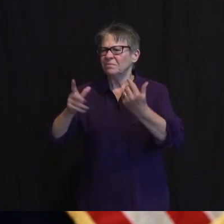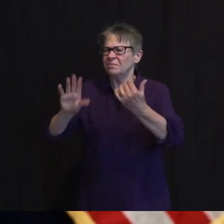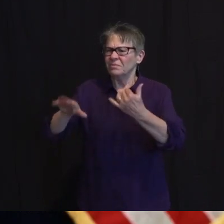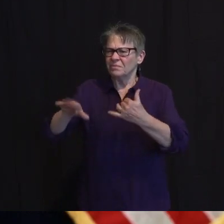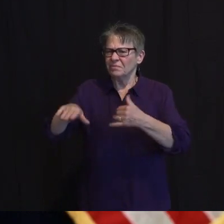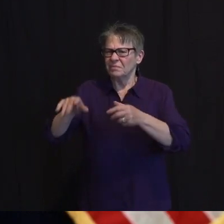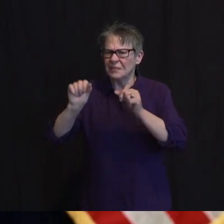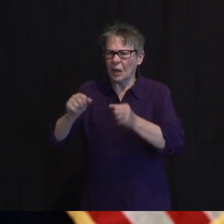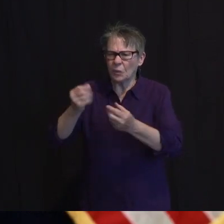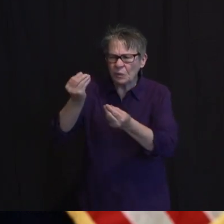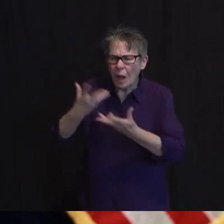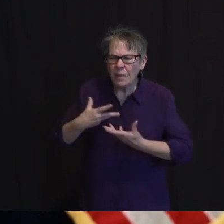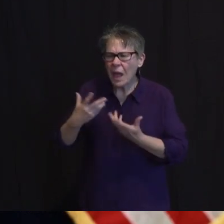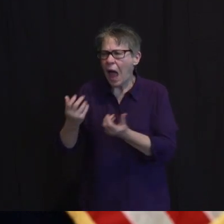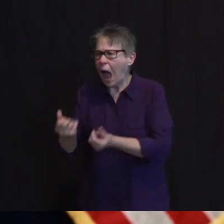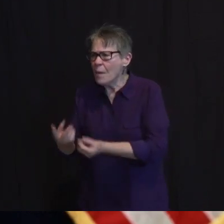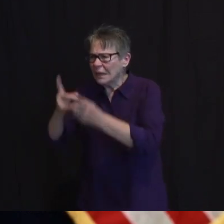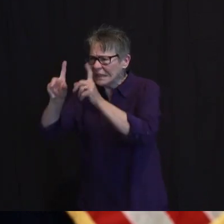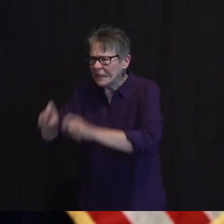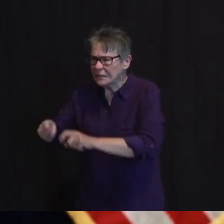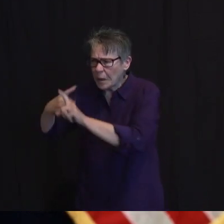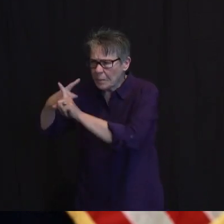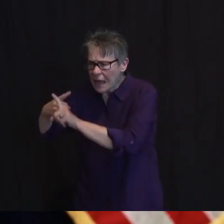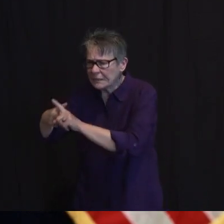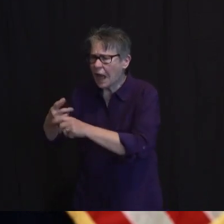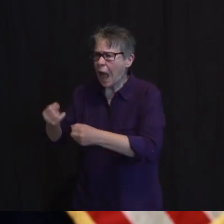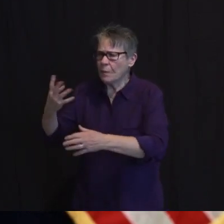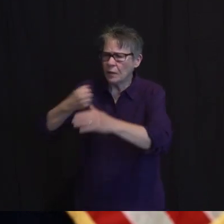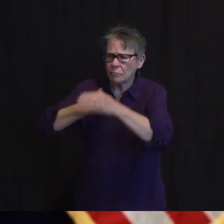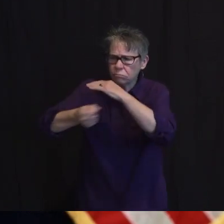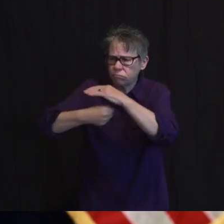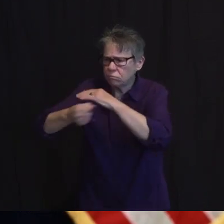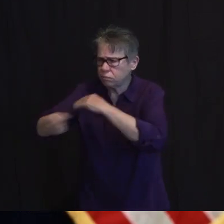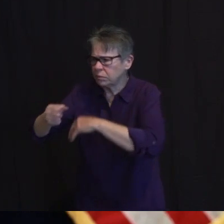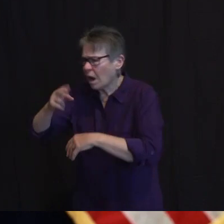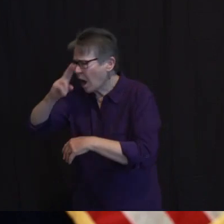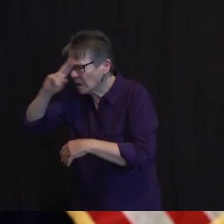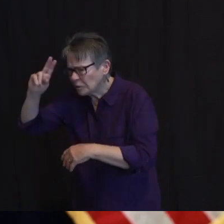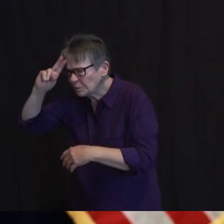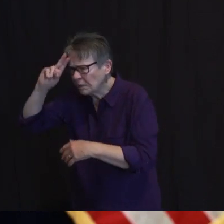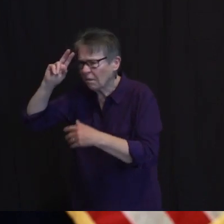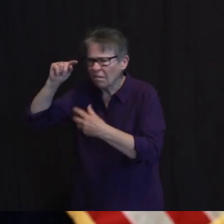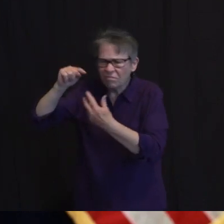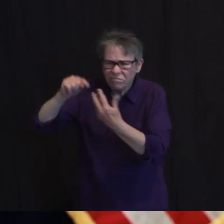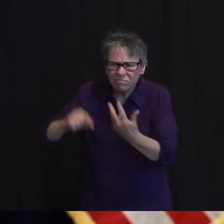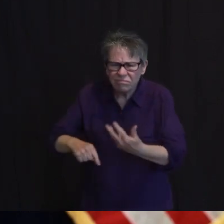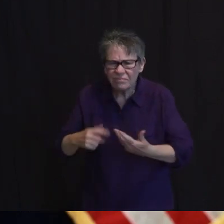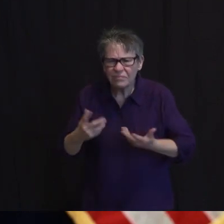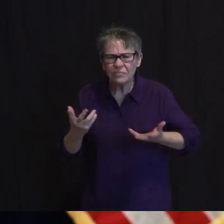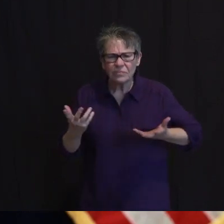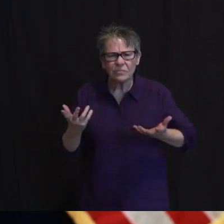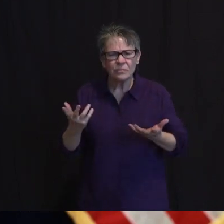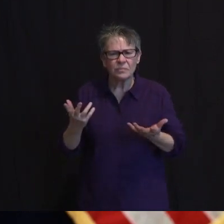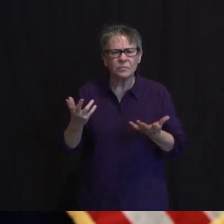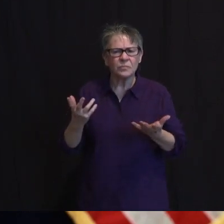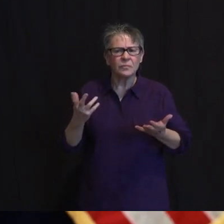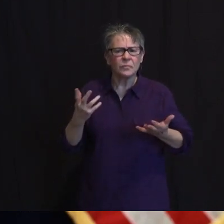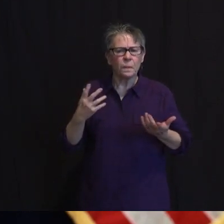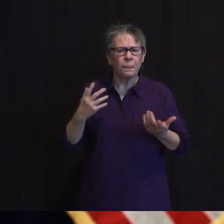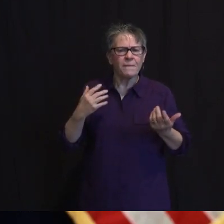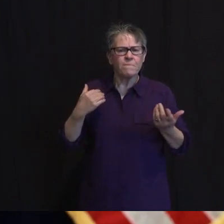We have it broken down perhaps by hospital, and we do have it broken down by long-term care.